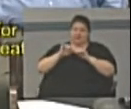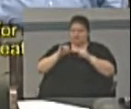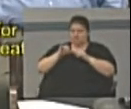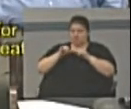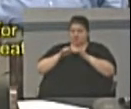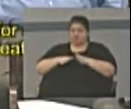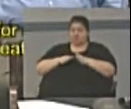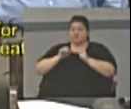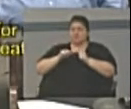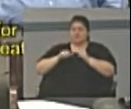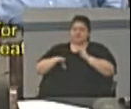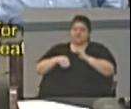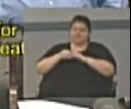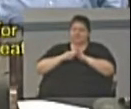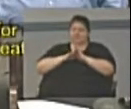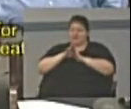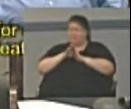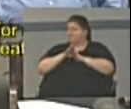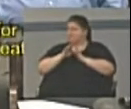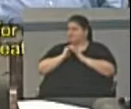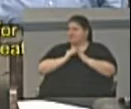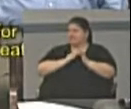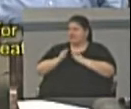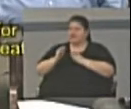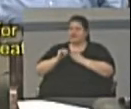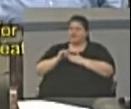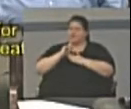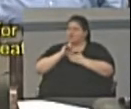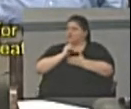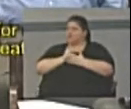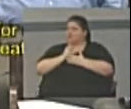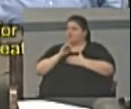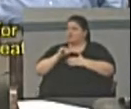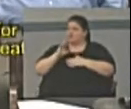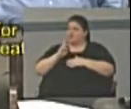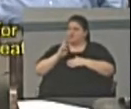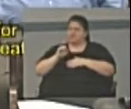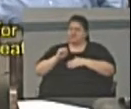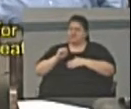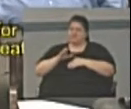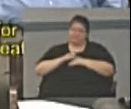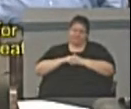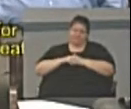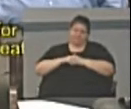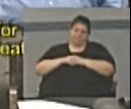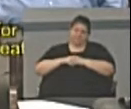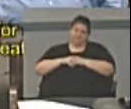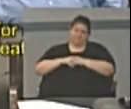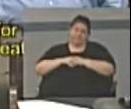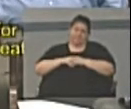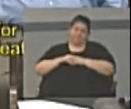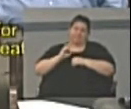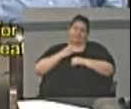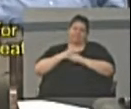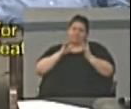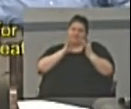able to come up with plans that were approved by WSSC for this. We have contacted 3